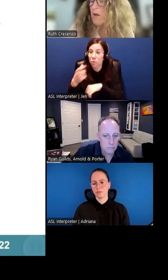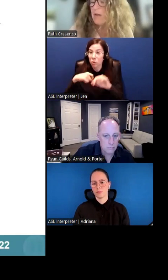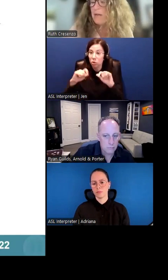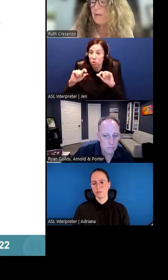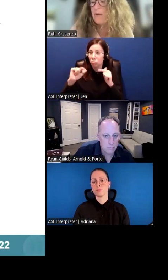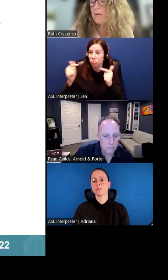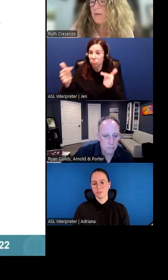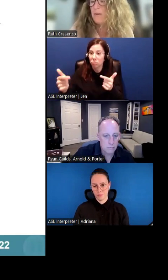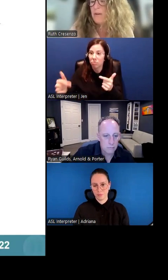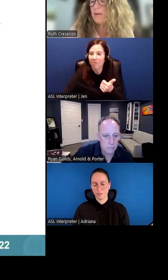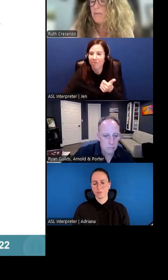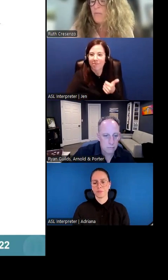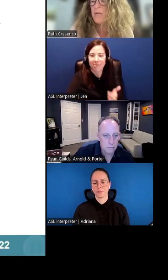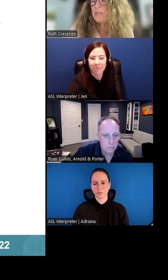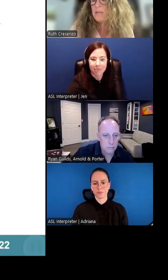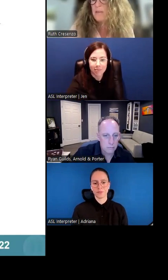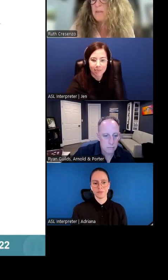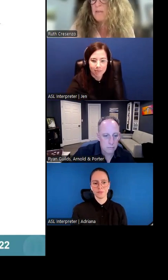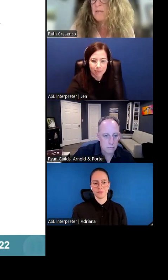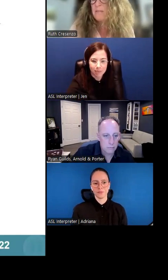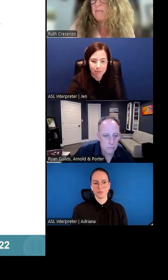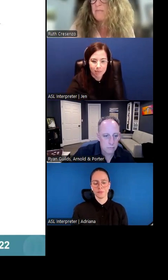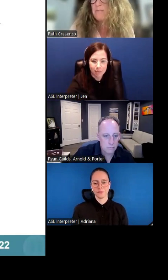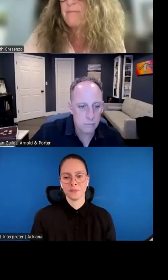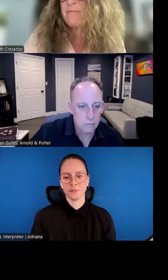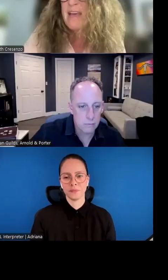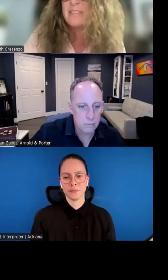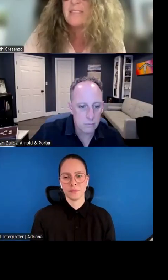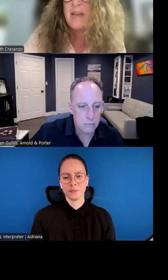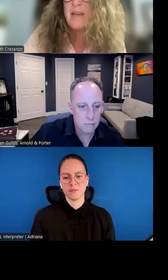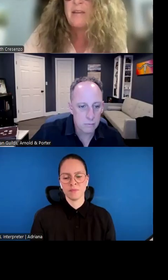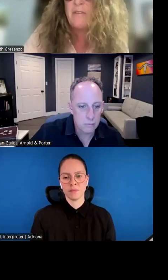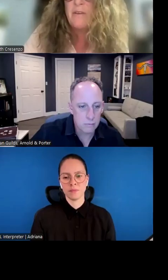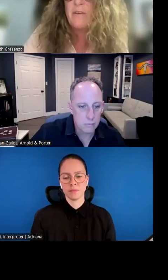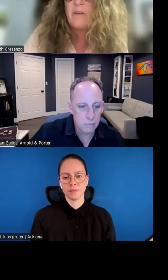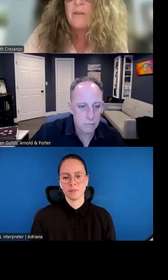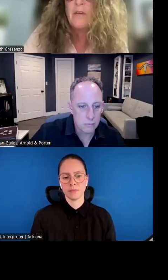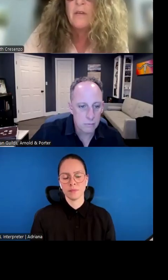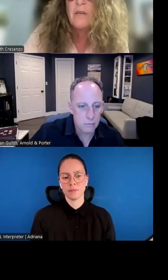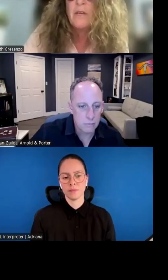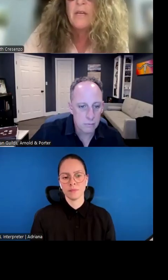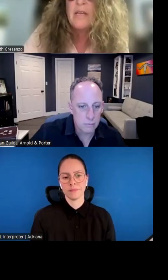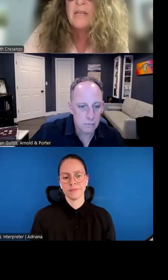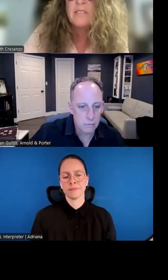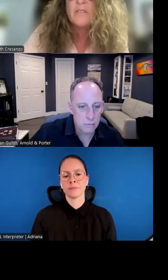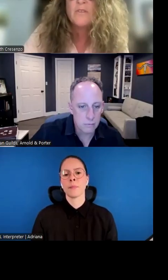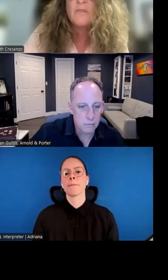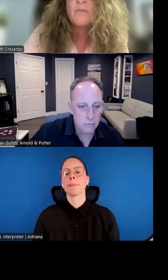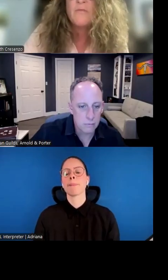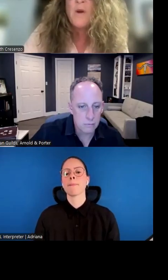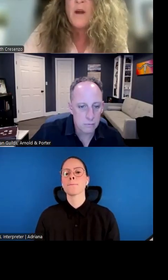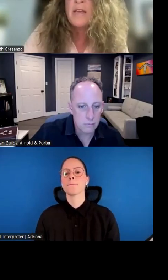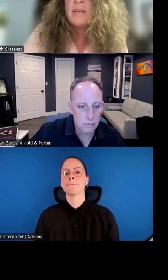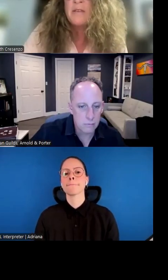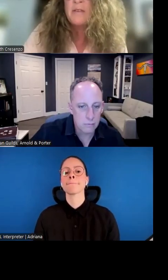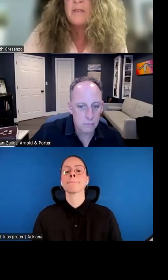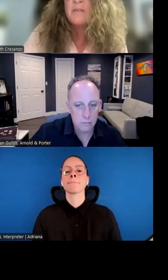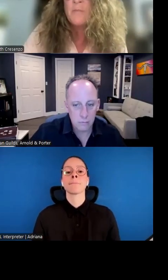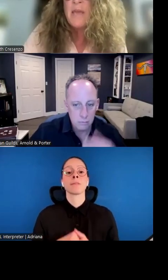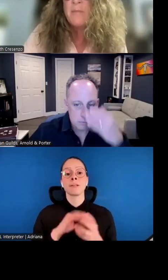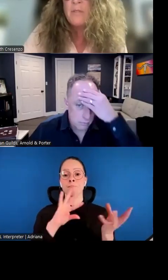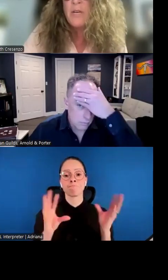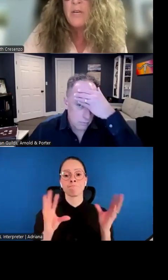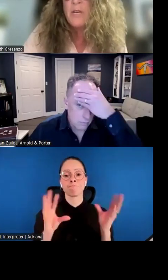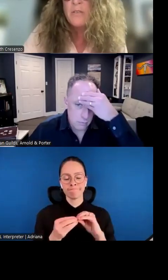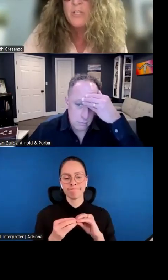So with that said, it's to